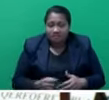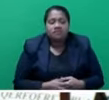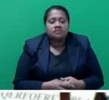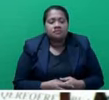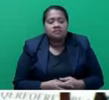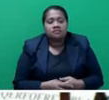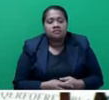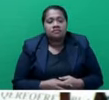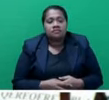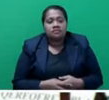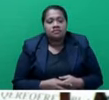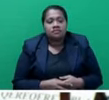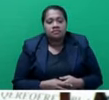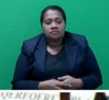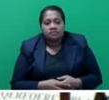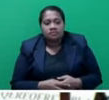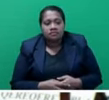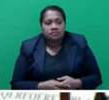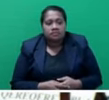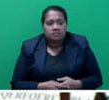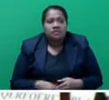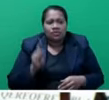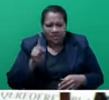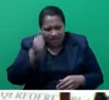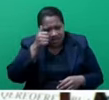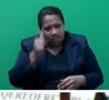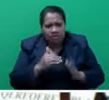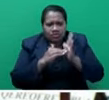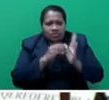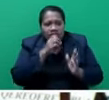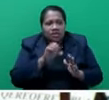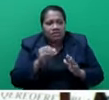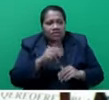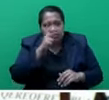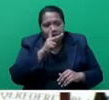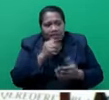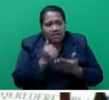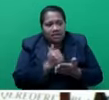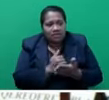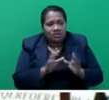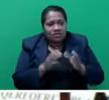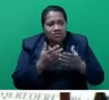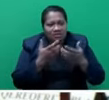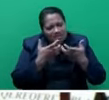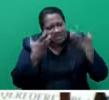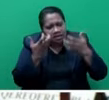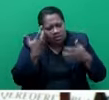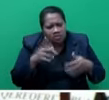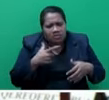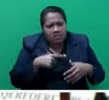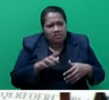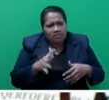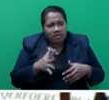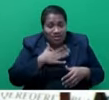that, Mr. Speaker, I know the chairman of the Public Accounts Committee is smiling, or I don't know why, maybe, you